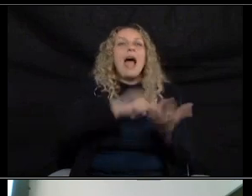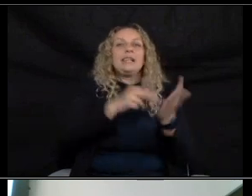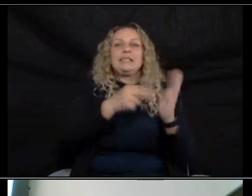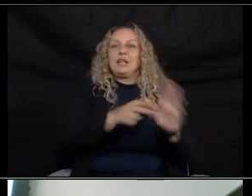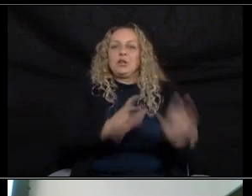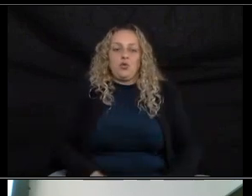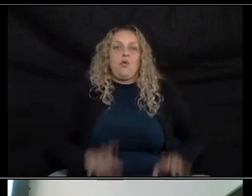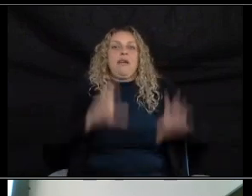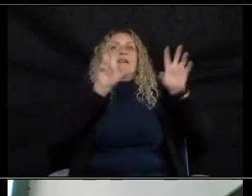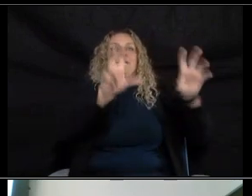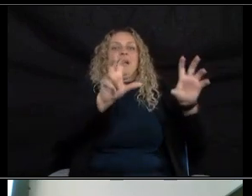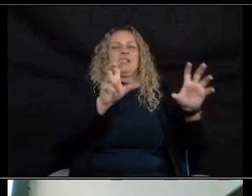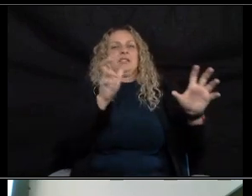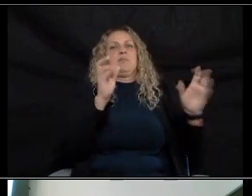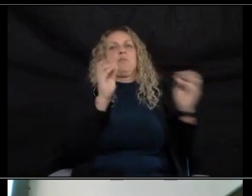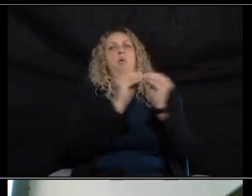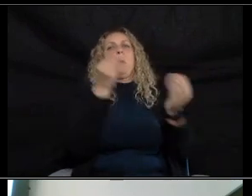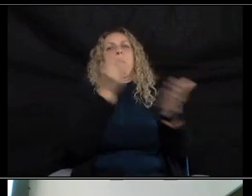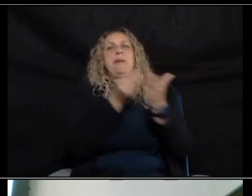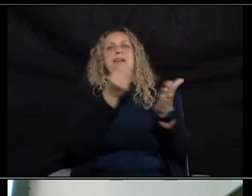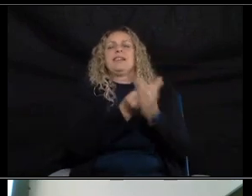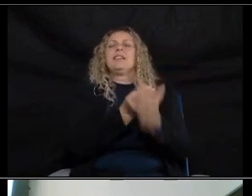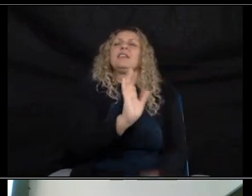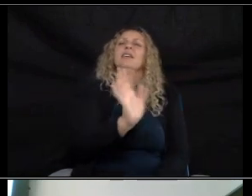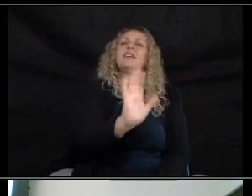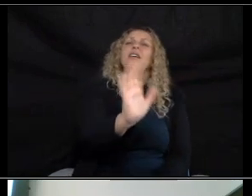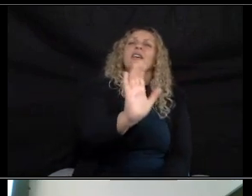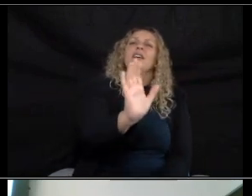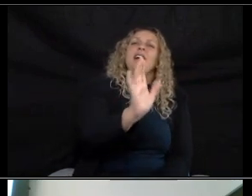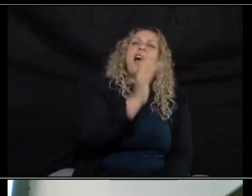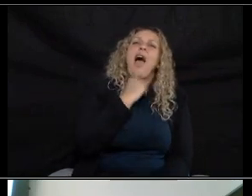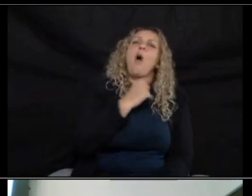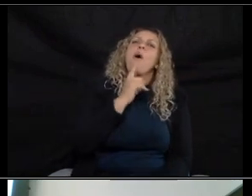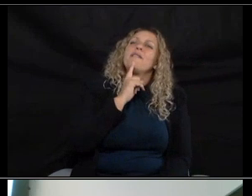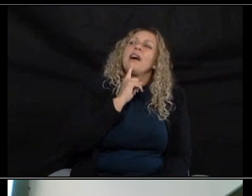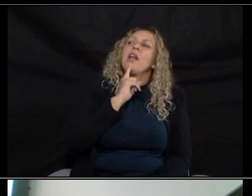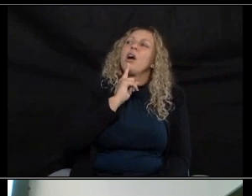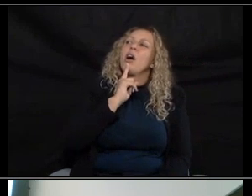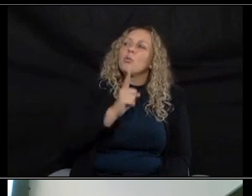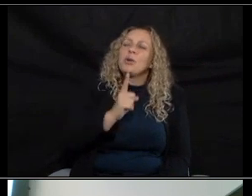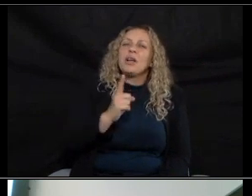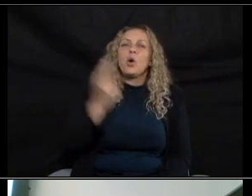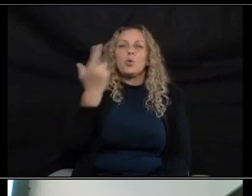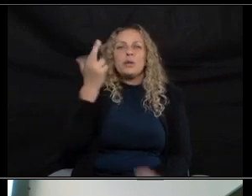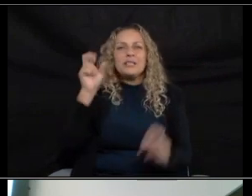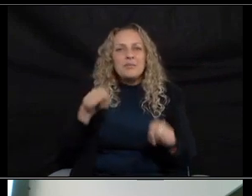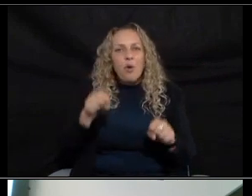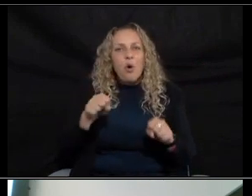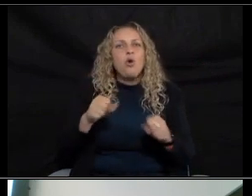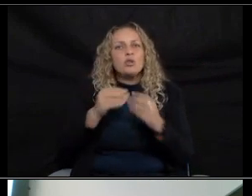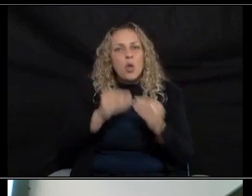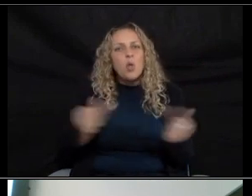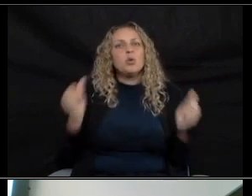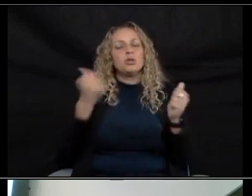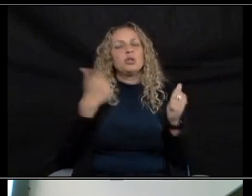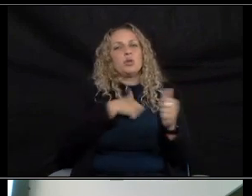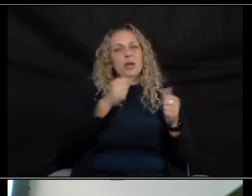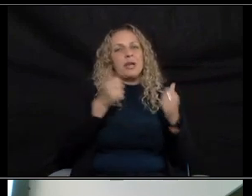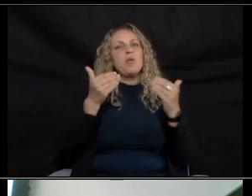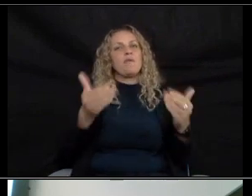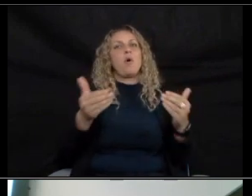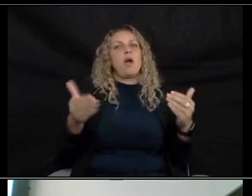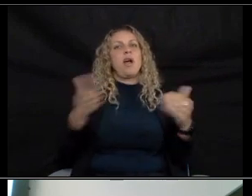invest further in this partnership. I want to find an amicable resolution so that we can move forward and